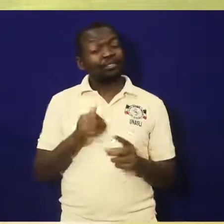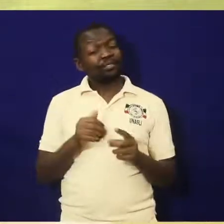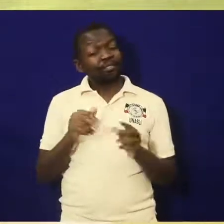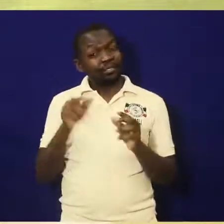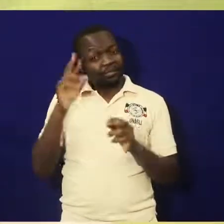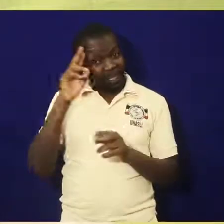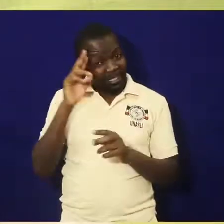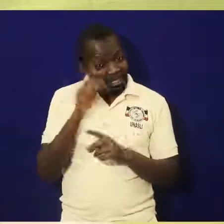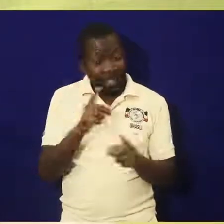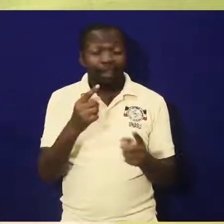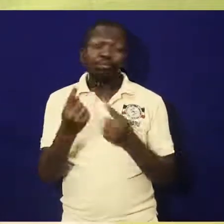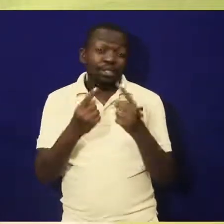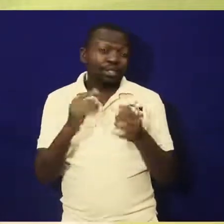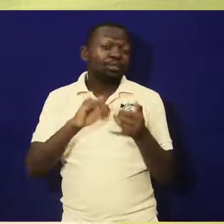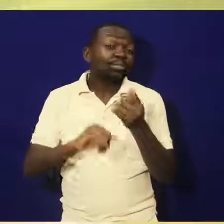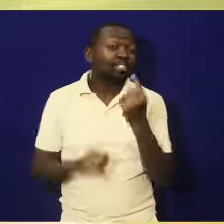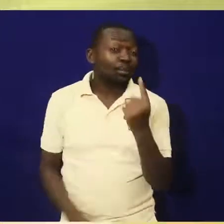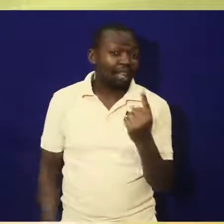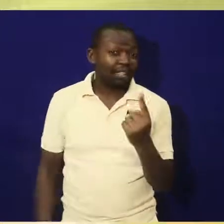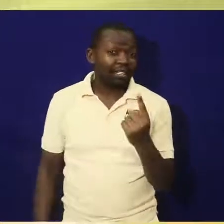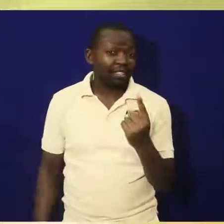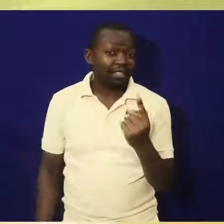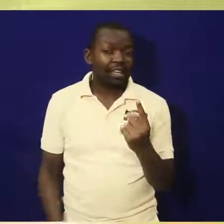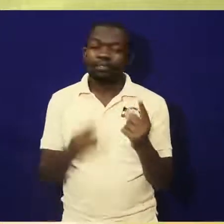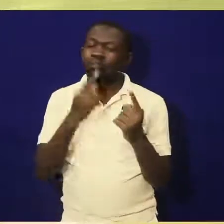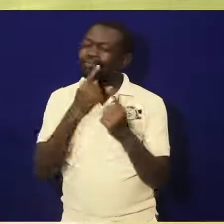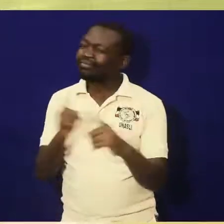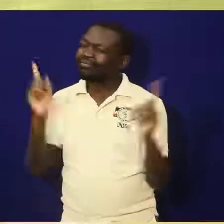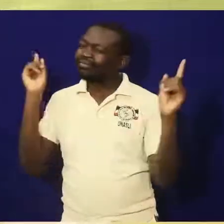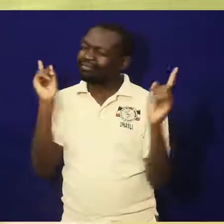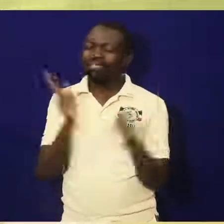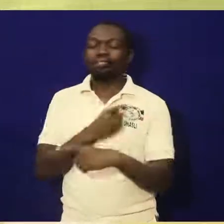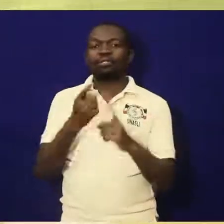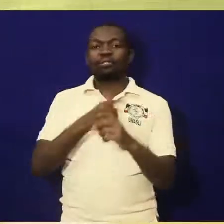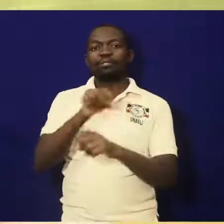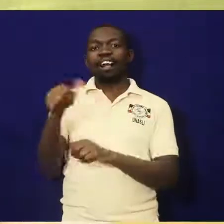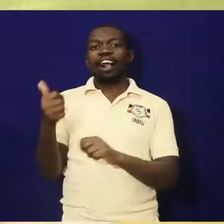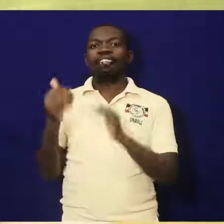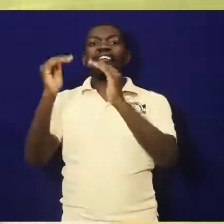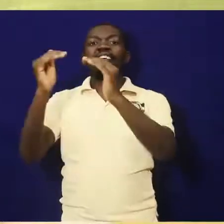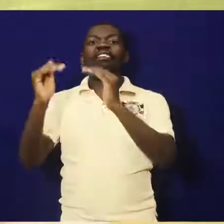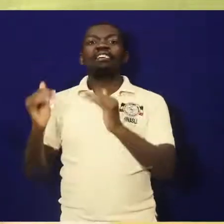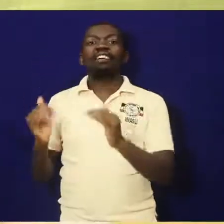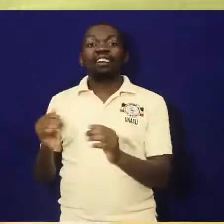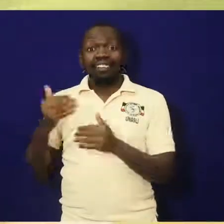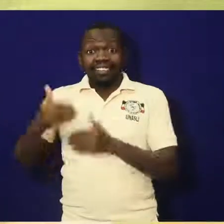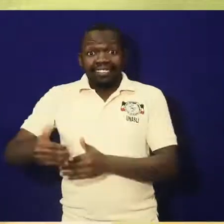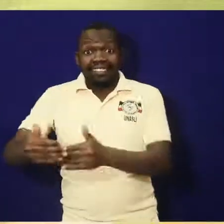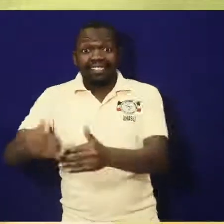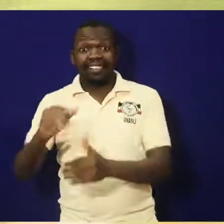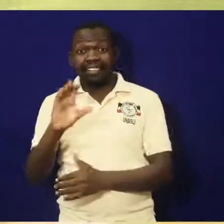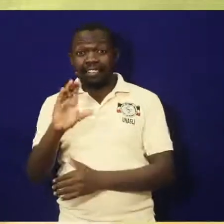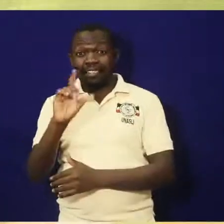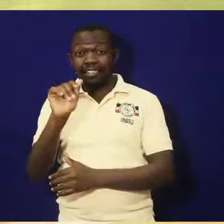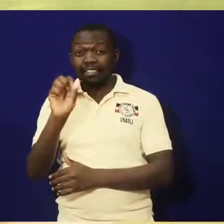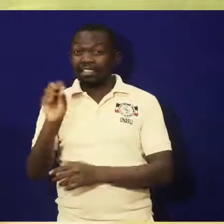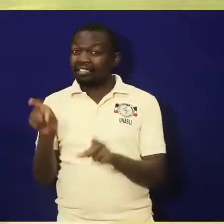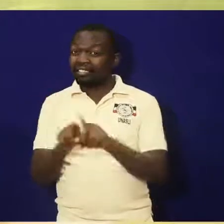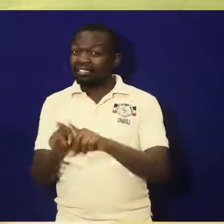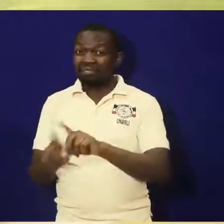I'm talking to senior one, are different from the rest of the class in Uganda. You are studying a new